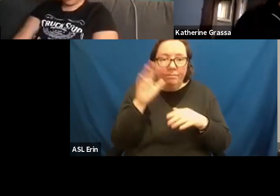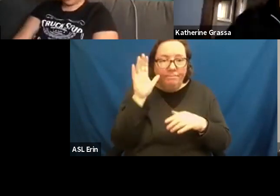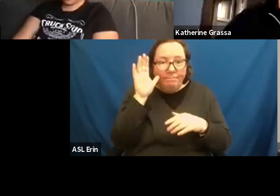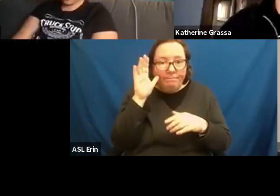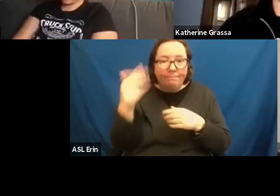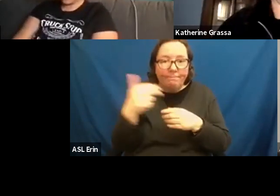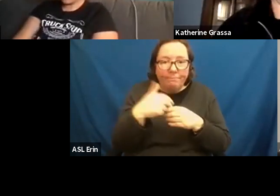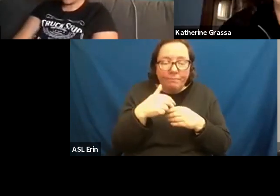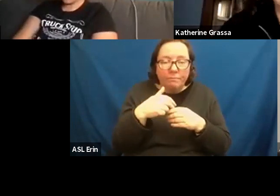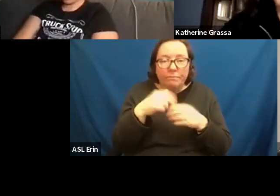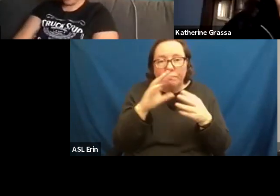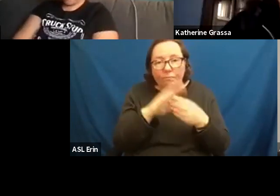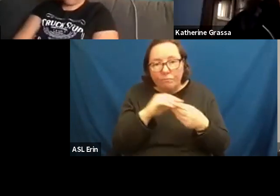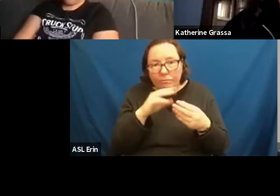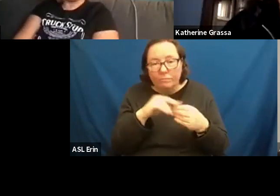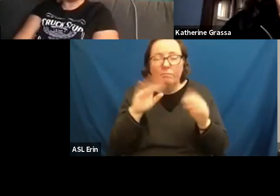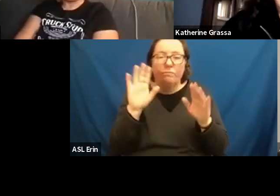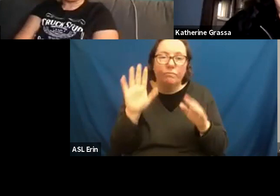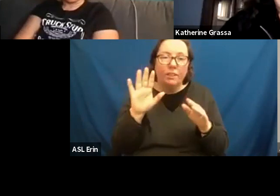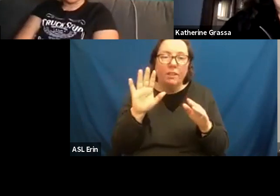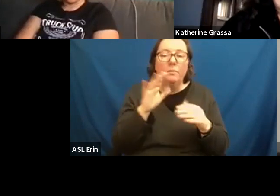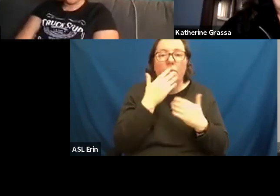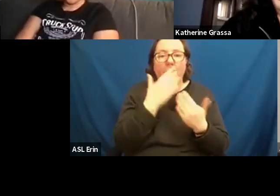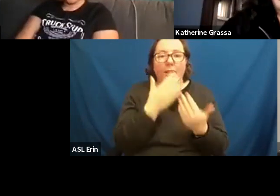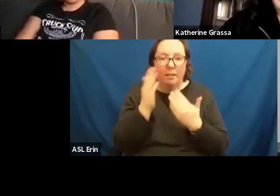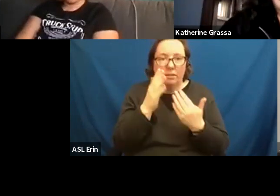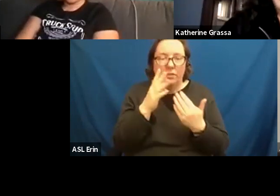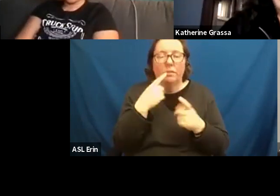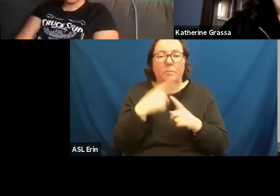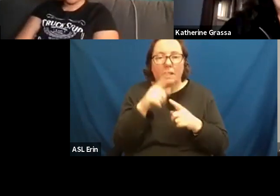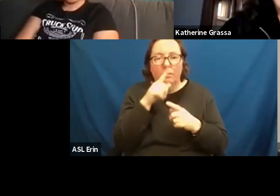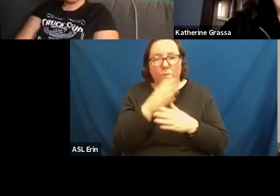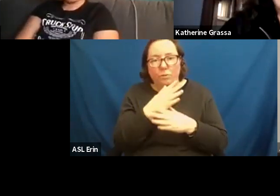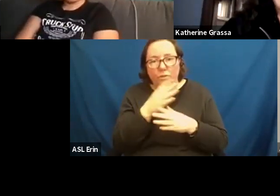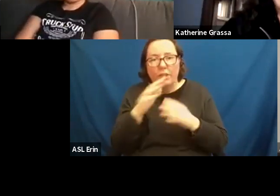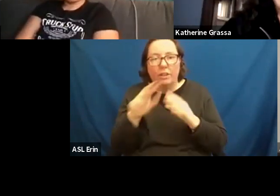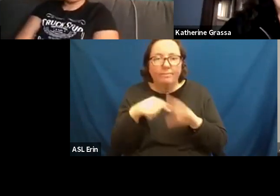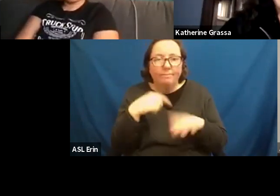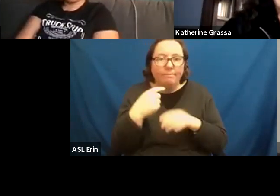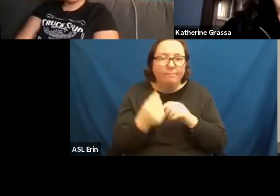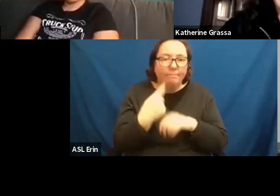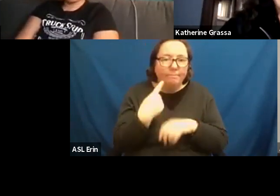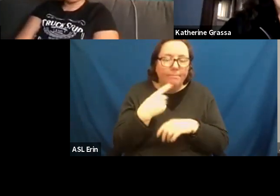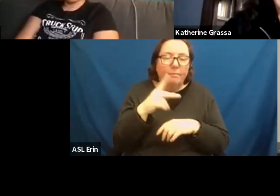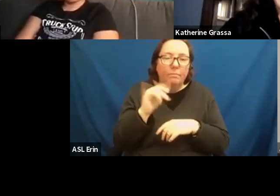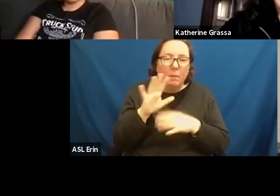been with us this evening, and those who have shared with us through public comment.